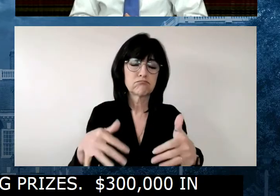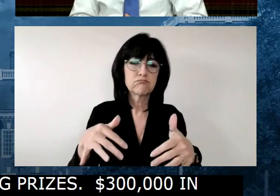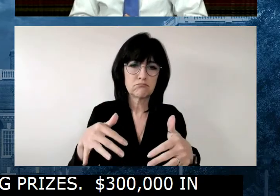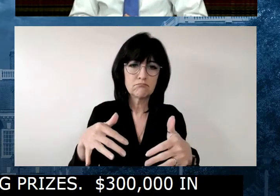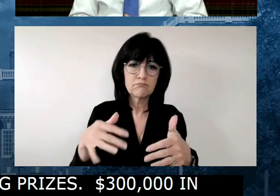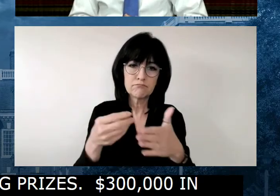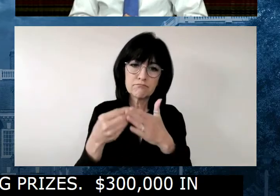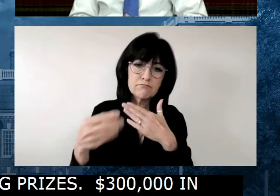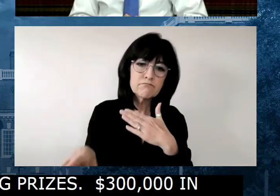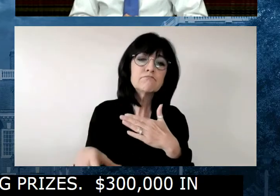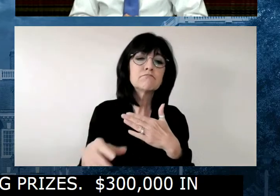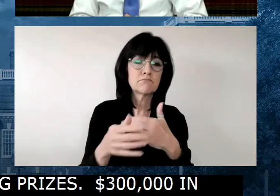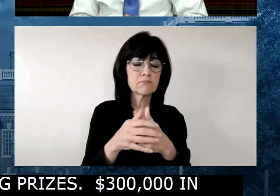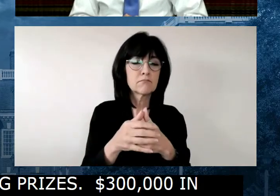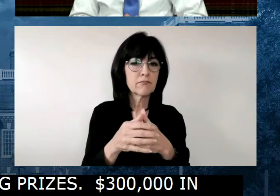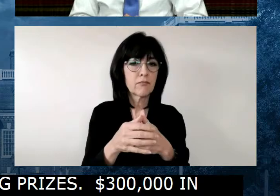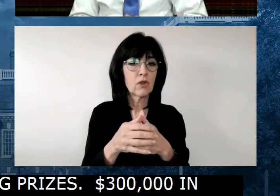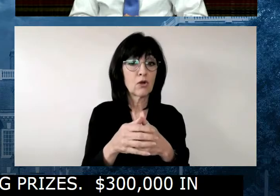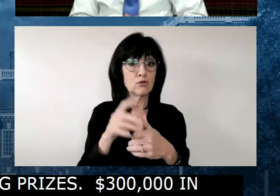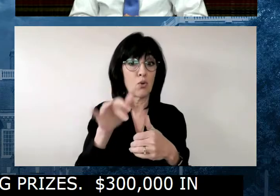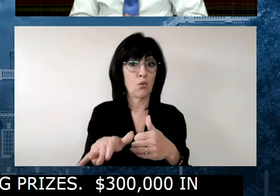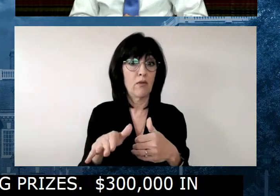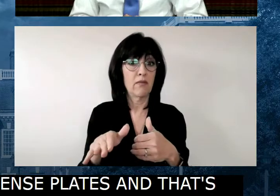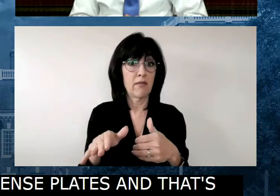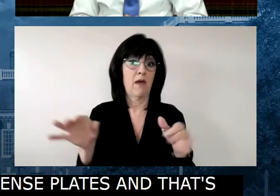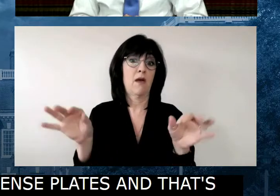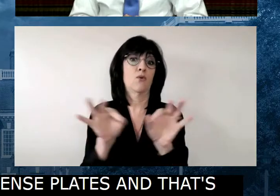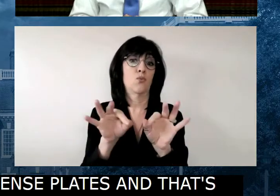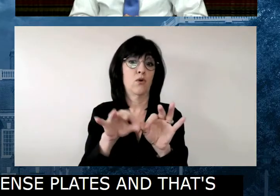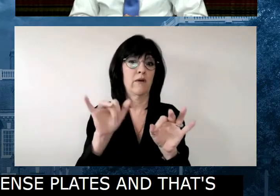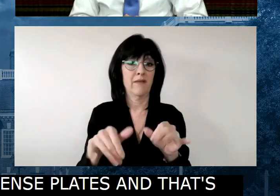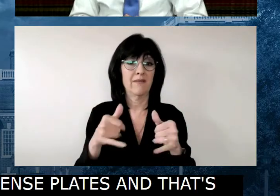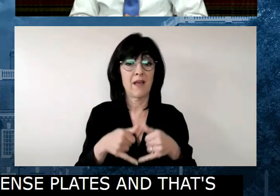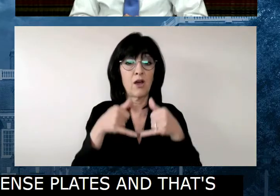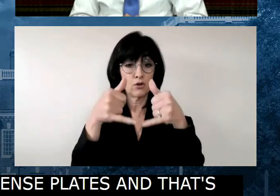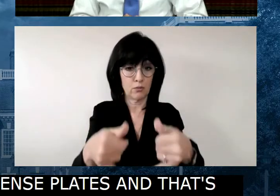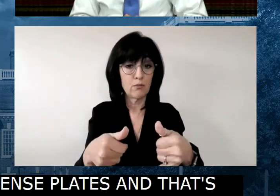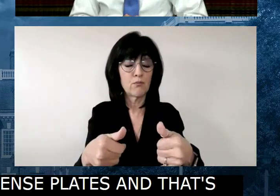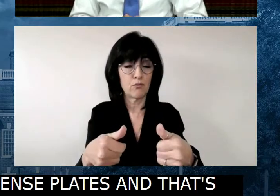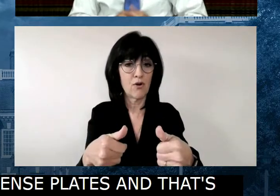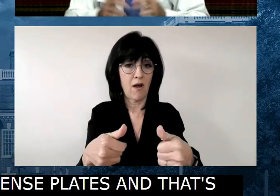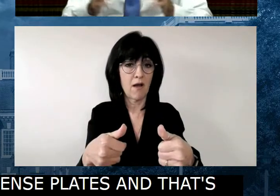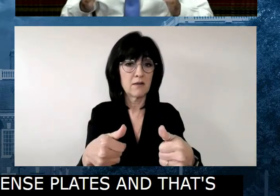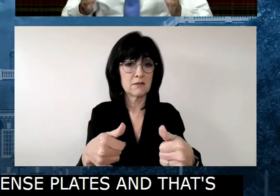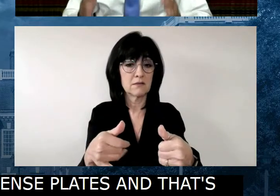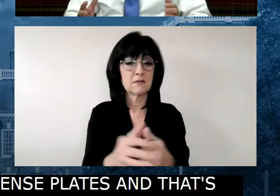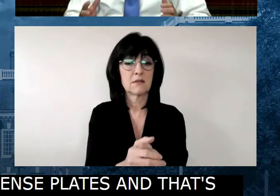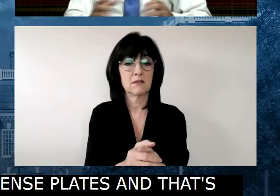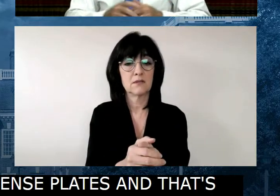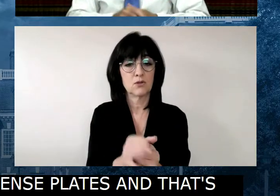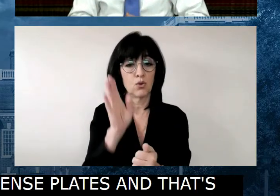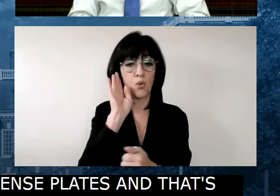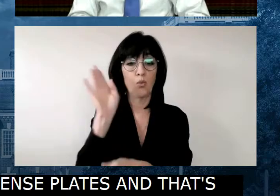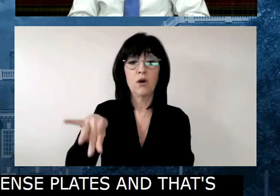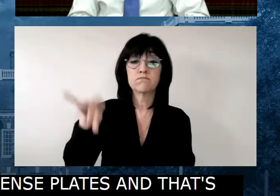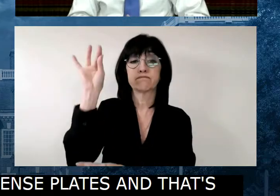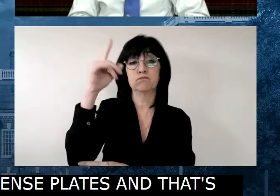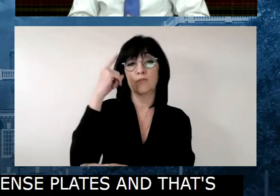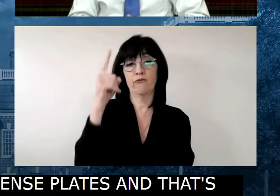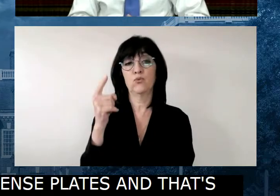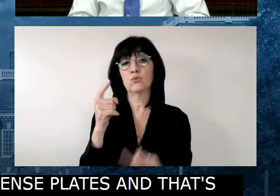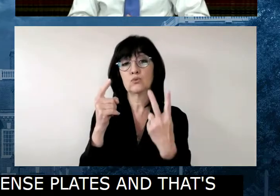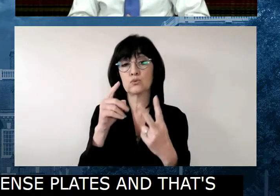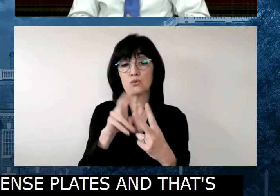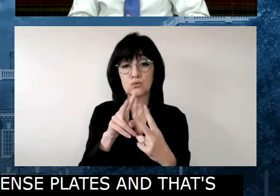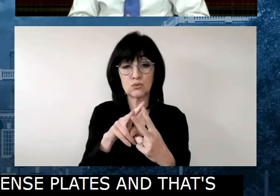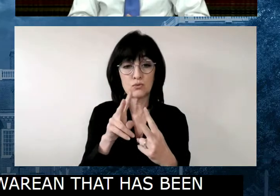been vaccinated by June the 30th. So it's really exciting. We've got an objective